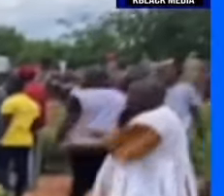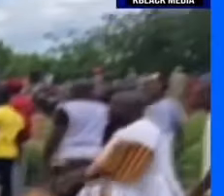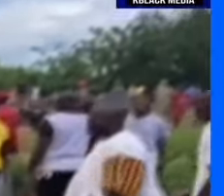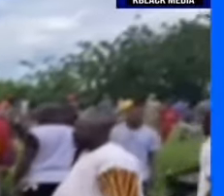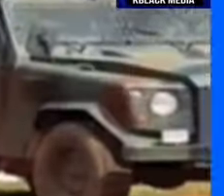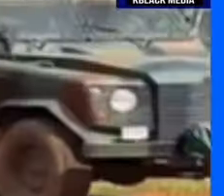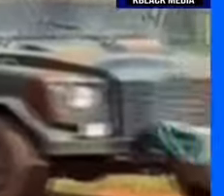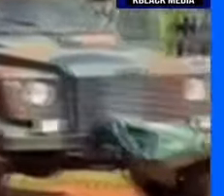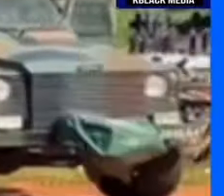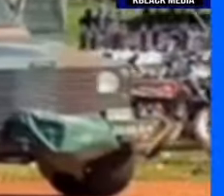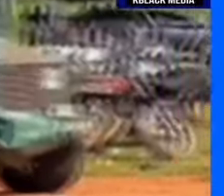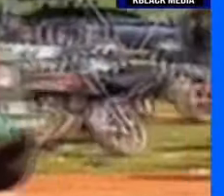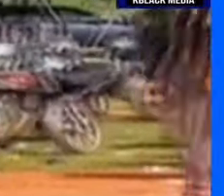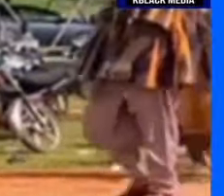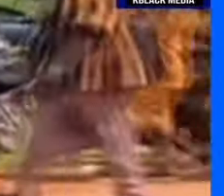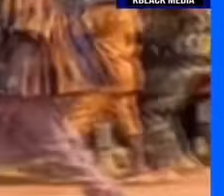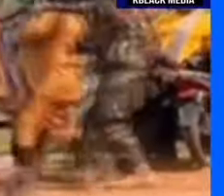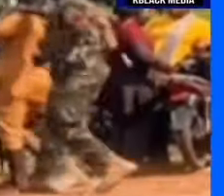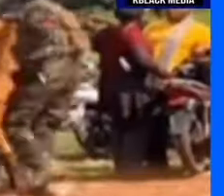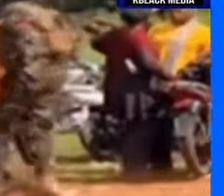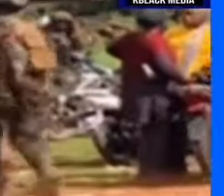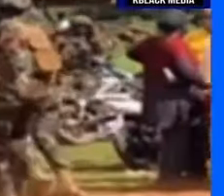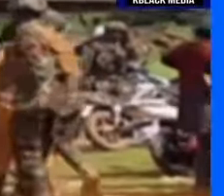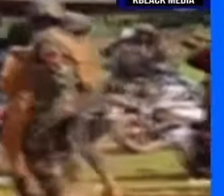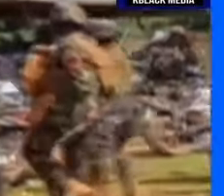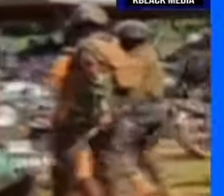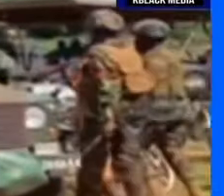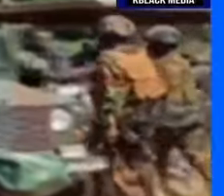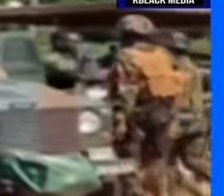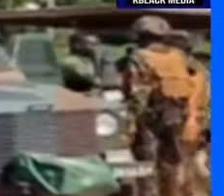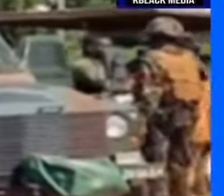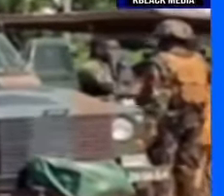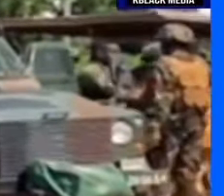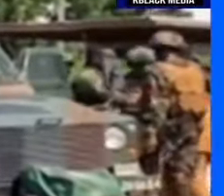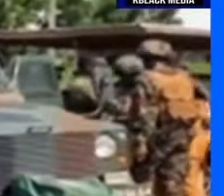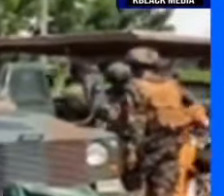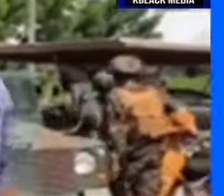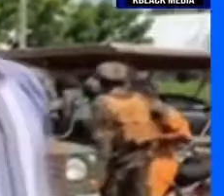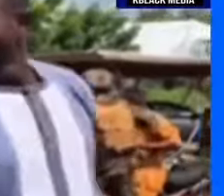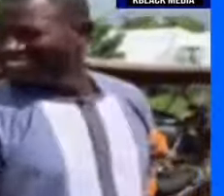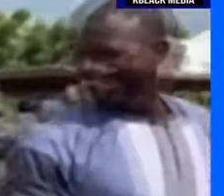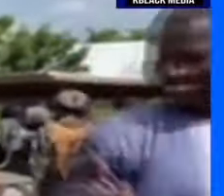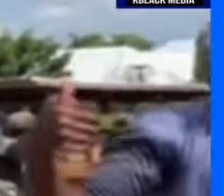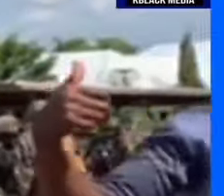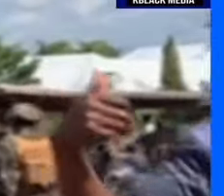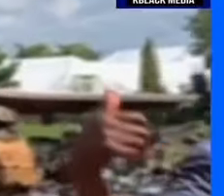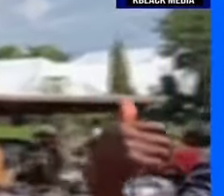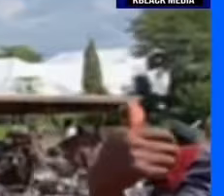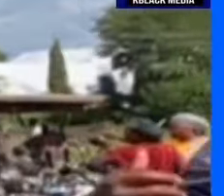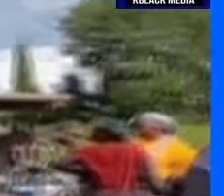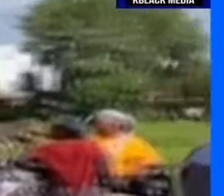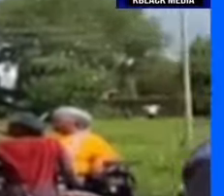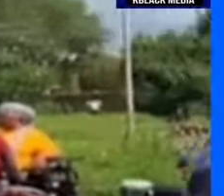you've seen it all, you know what goes on in parliament, you are a senior member of the NDC, step aside, Niyama, other fresh